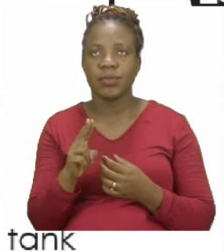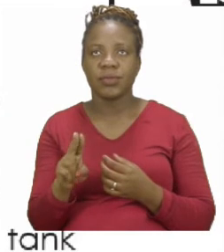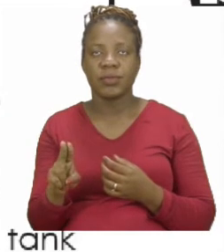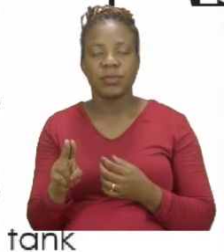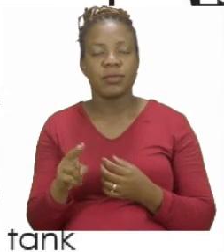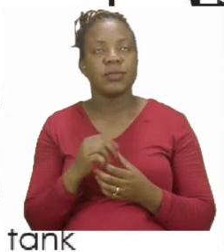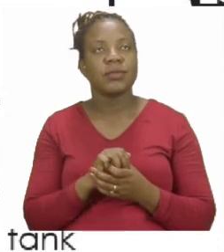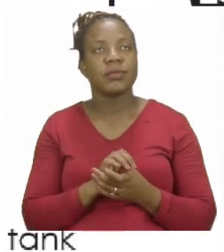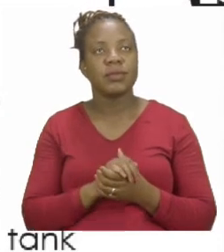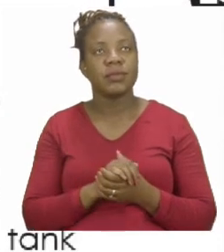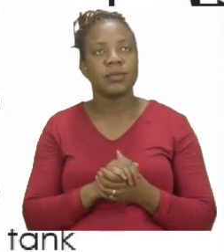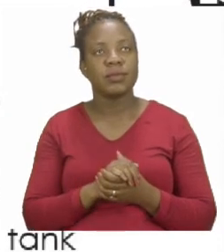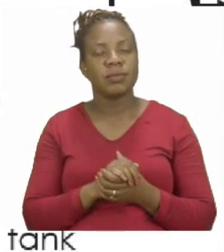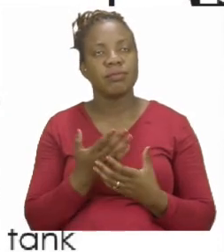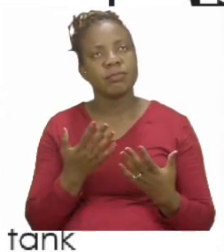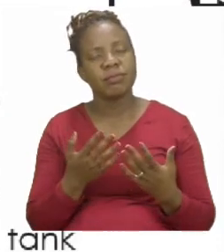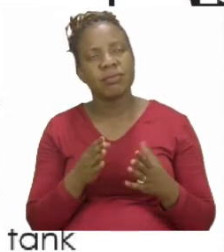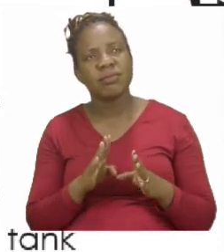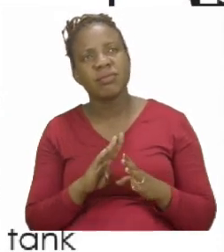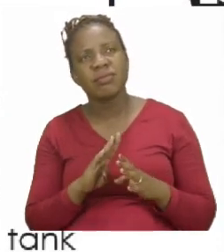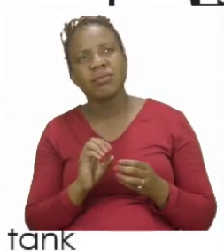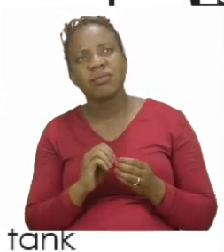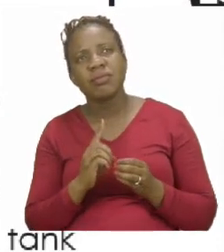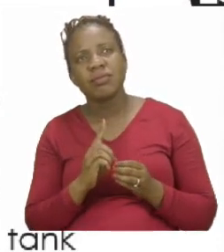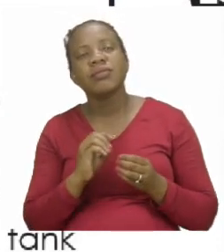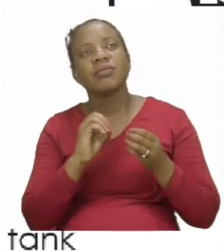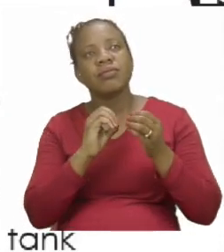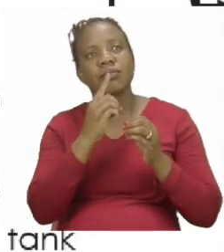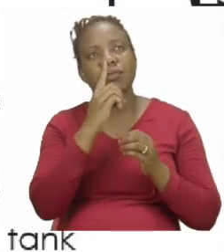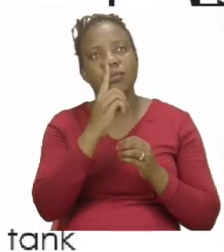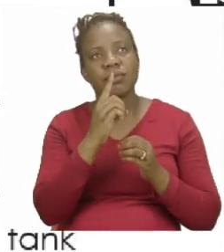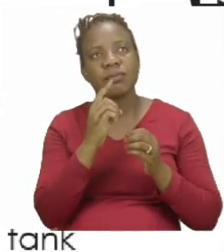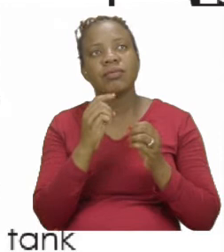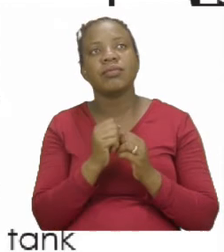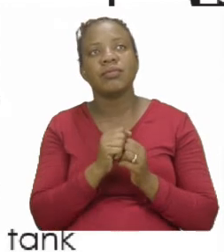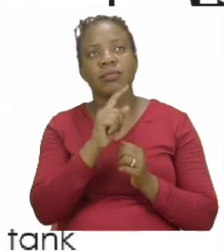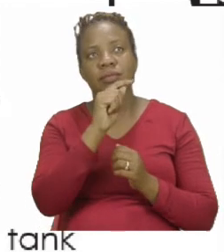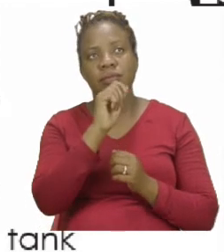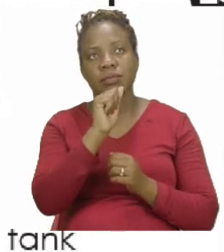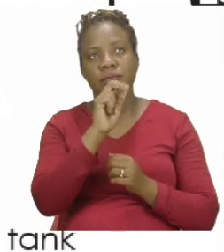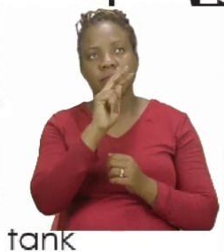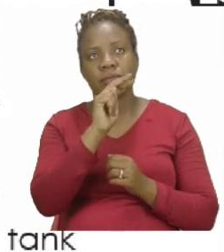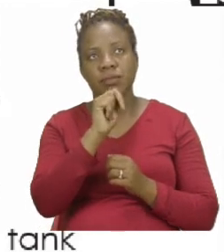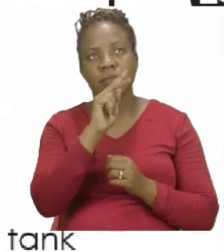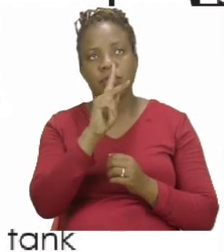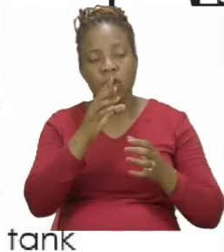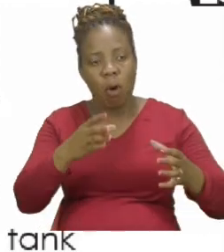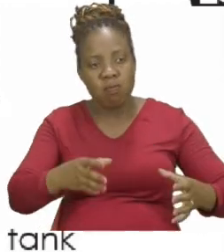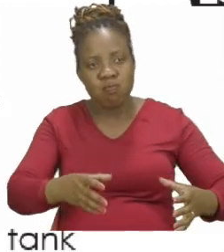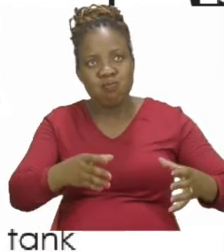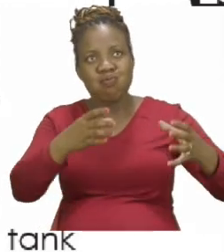to do. Let's do number one together. Tank A holds